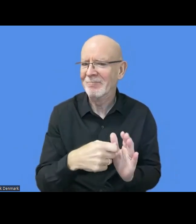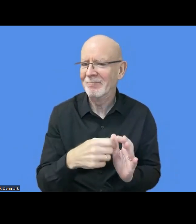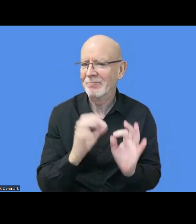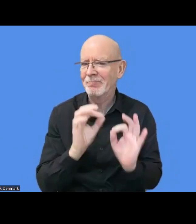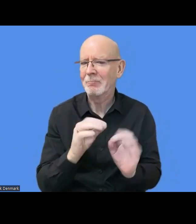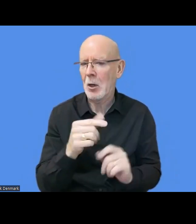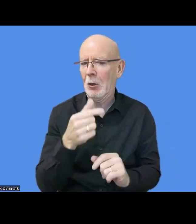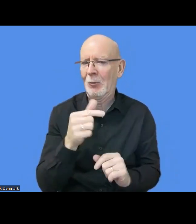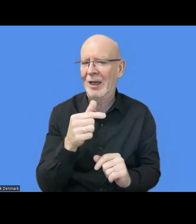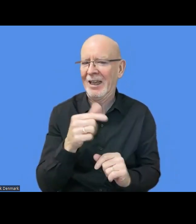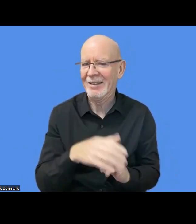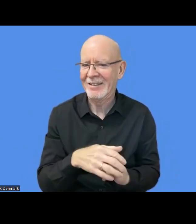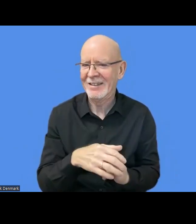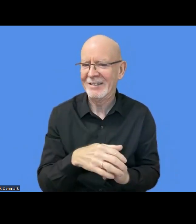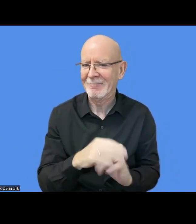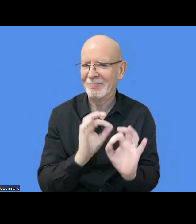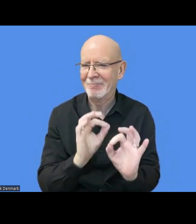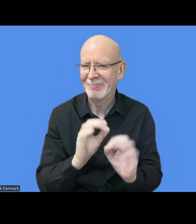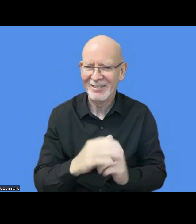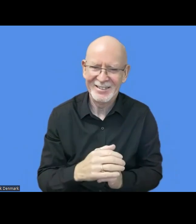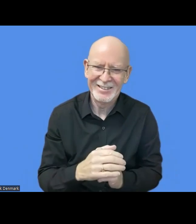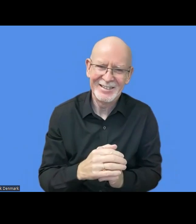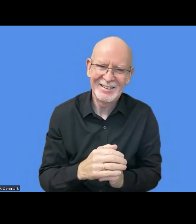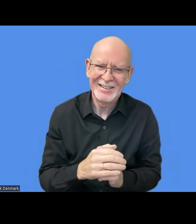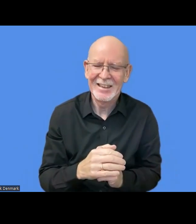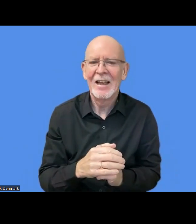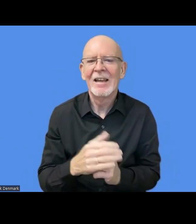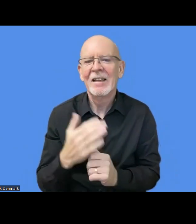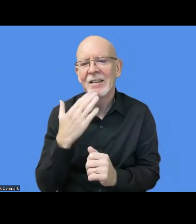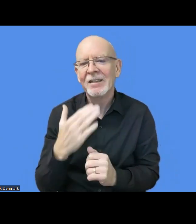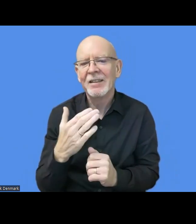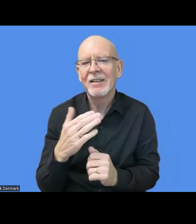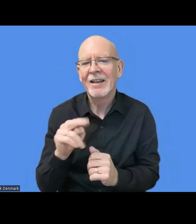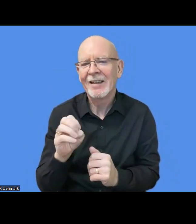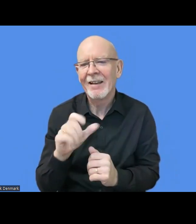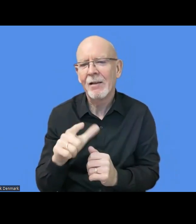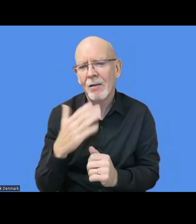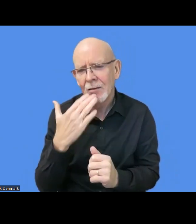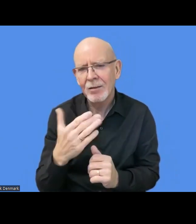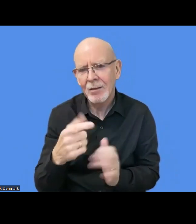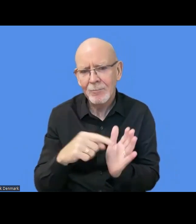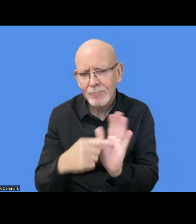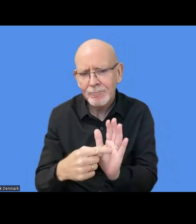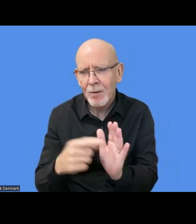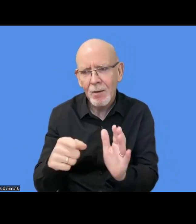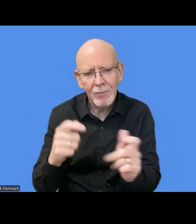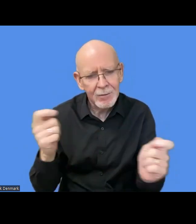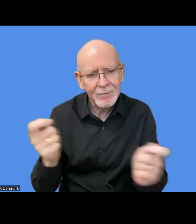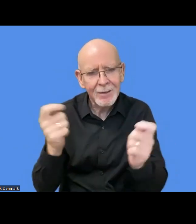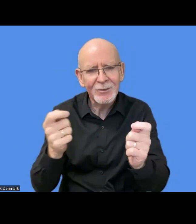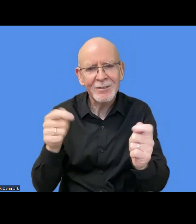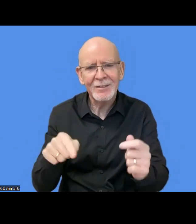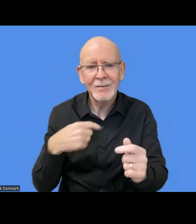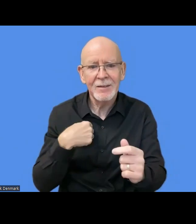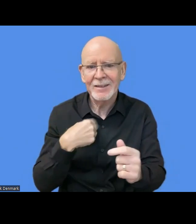and fun that we usually have in Vienna. But at least we're maybe like second in the ranking after Zero Project conference.